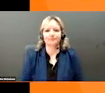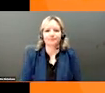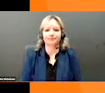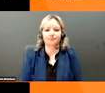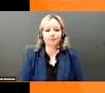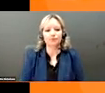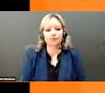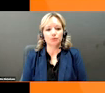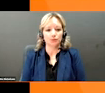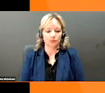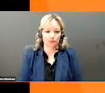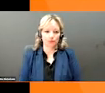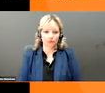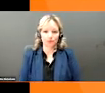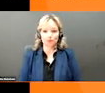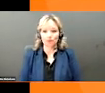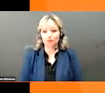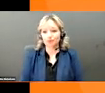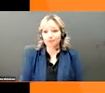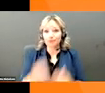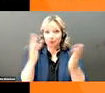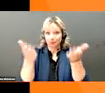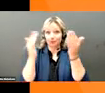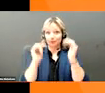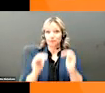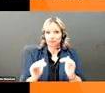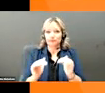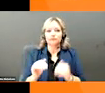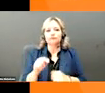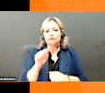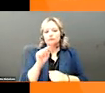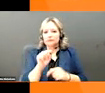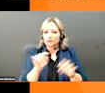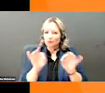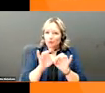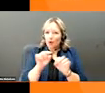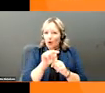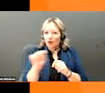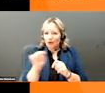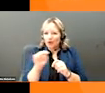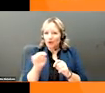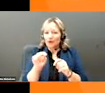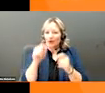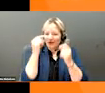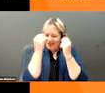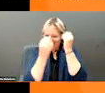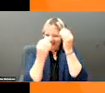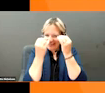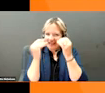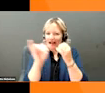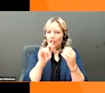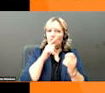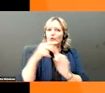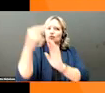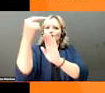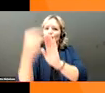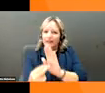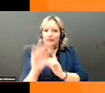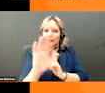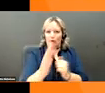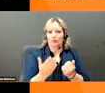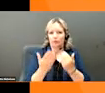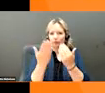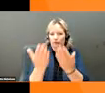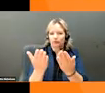So here's this piece, think like a reviewer. If there's one thing you take away from this presentation, I hope it's think like